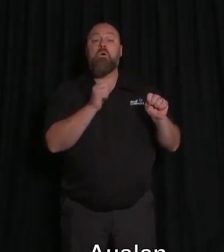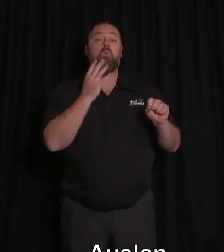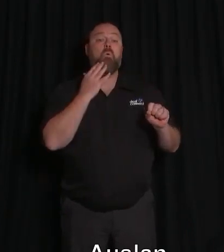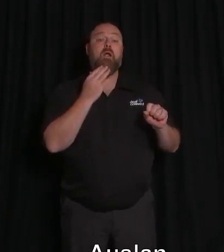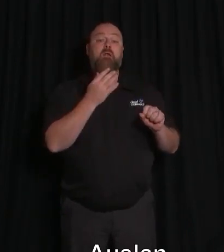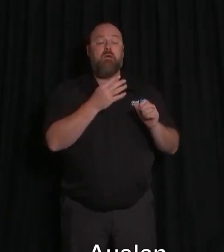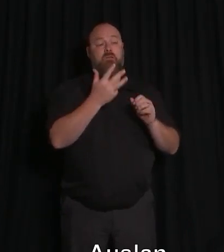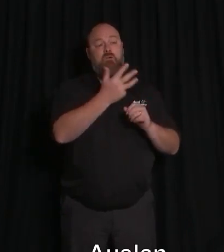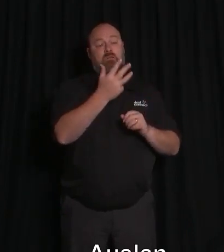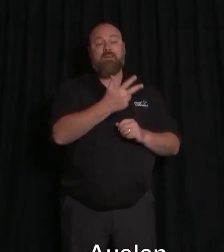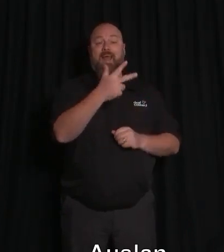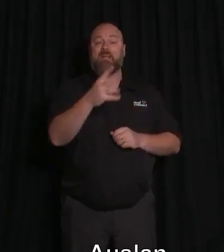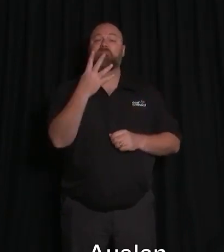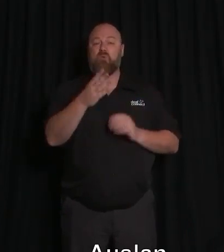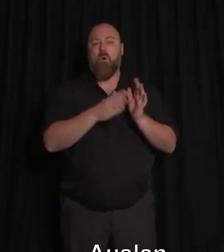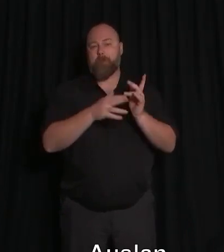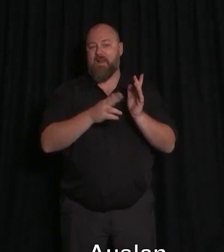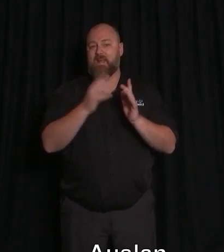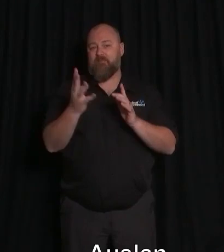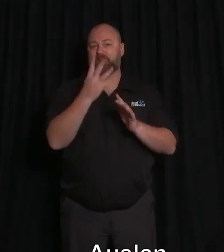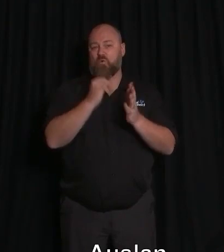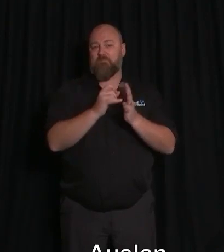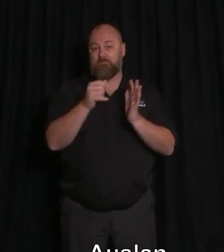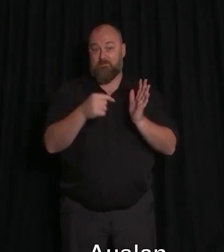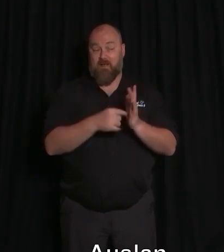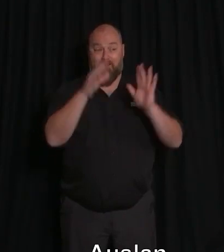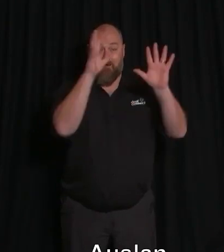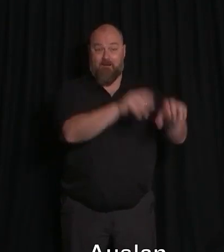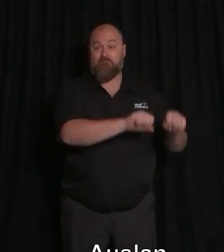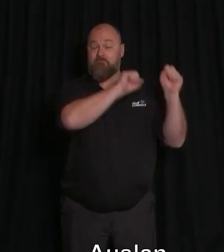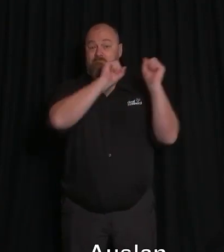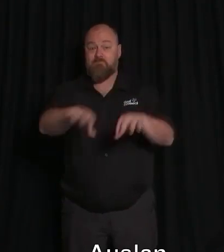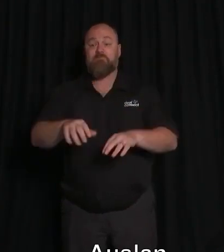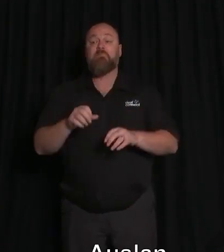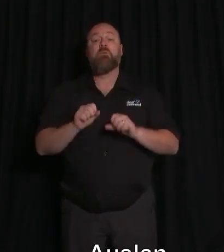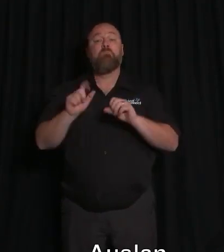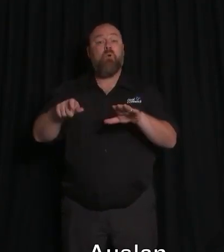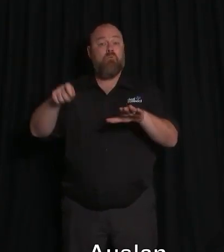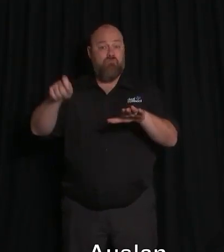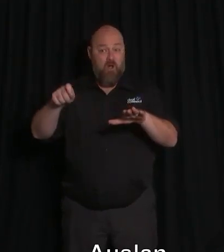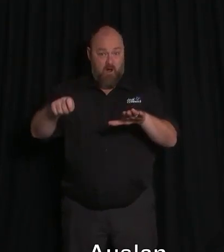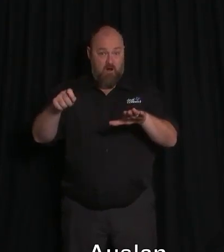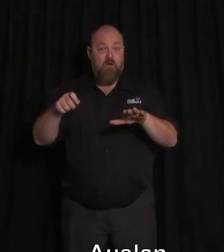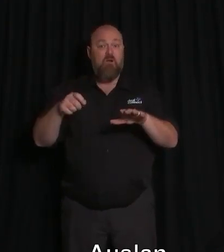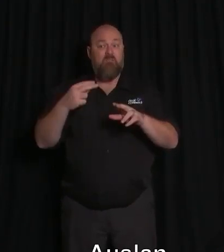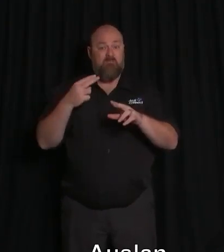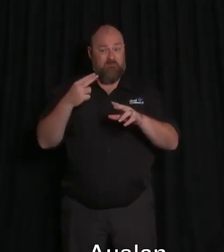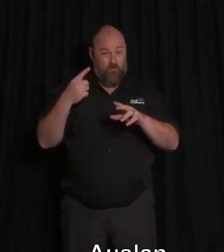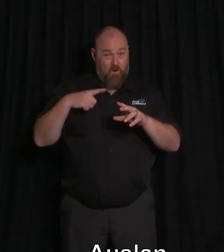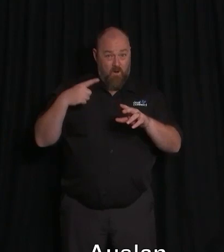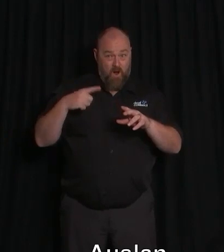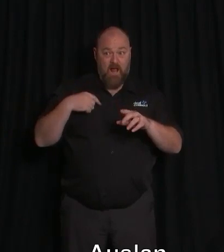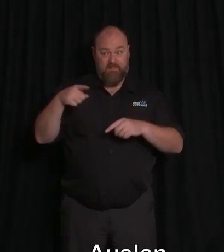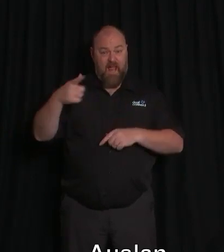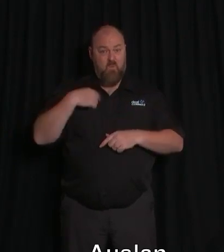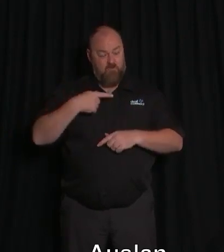September 1984. Simon was arrested and put on trial for his life. The prosecutors sought the death